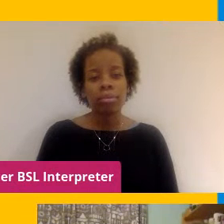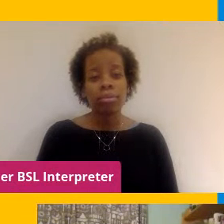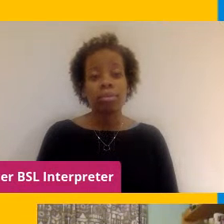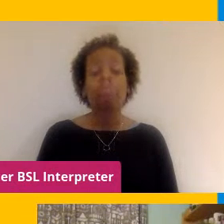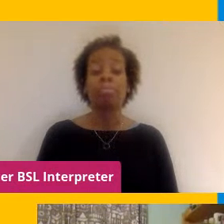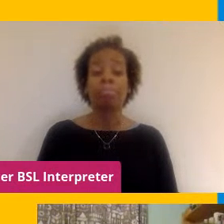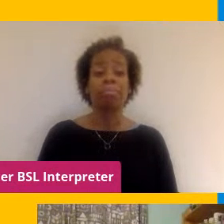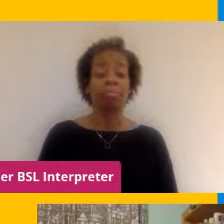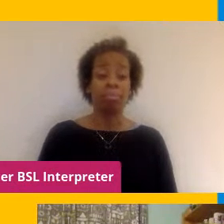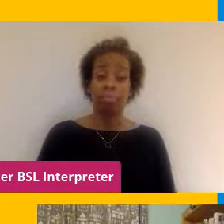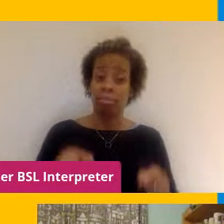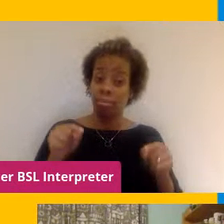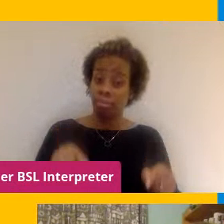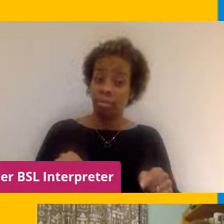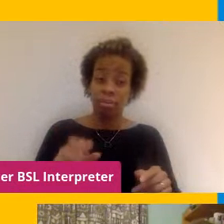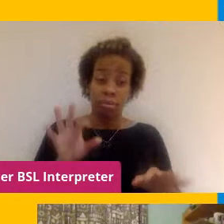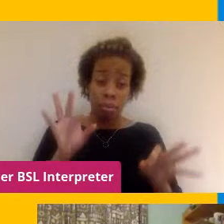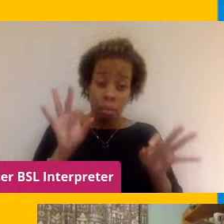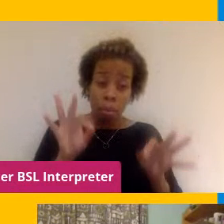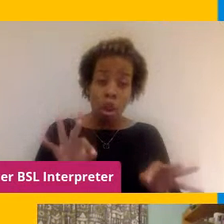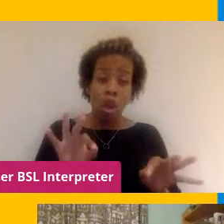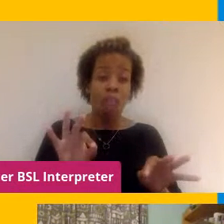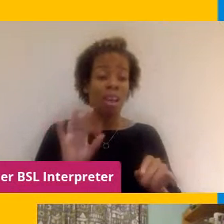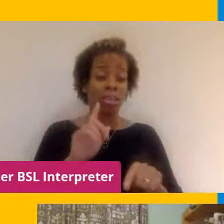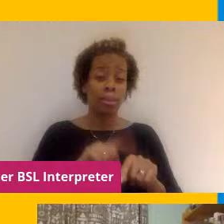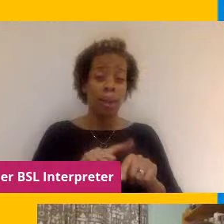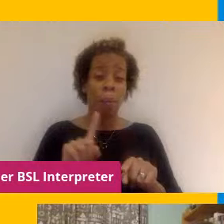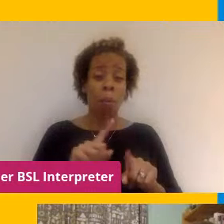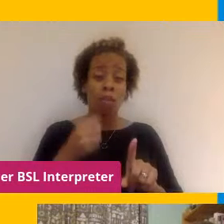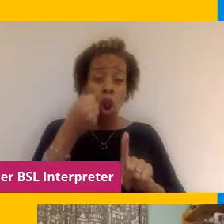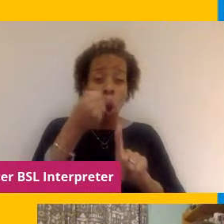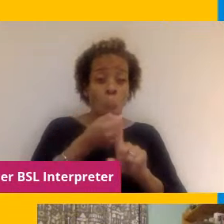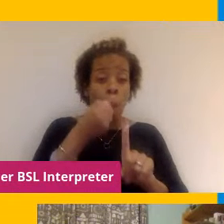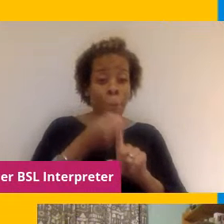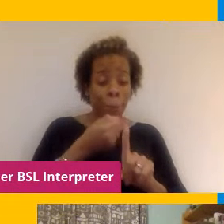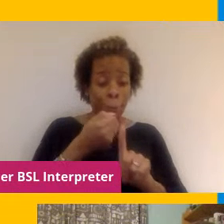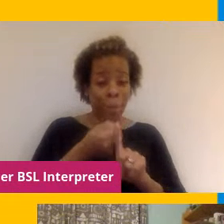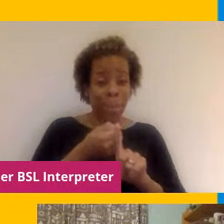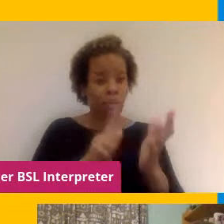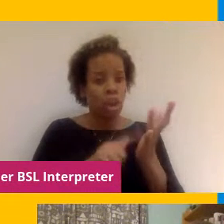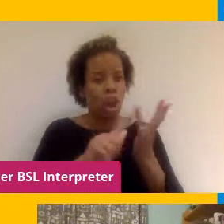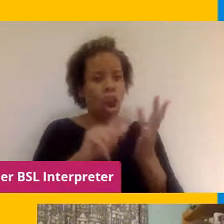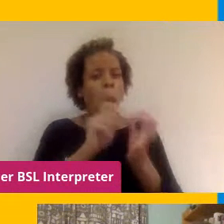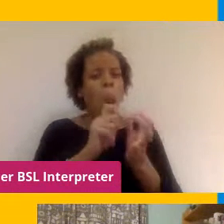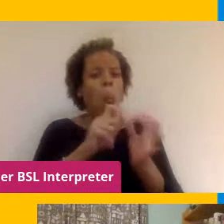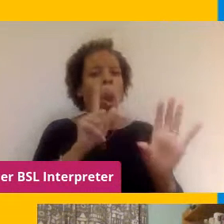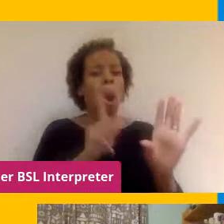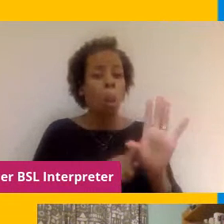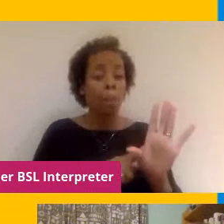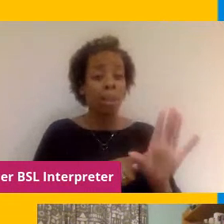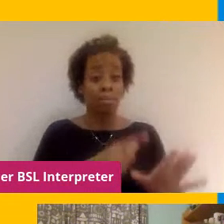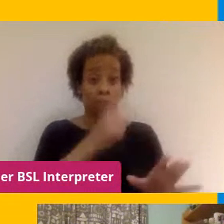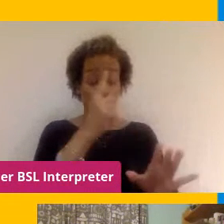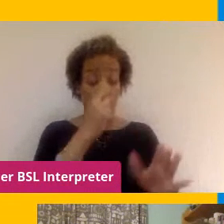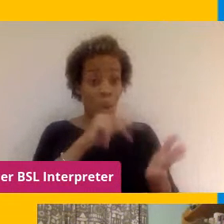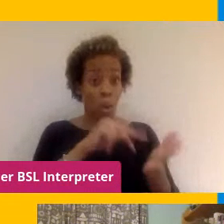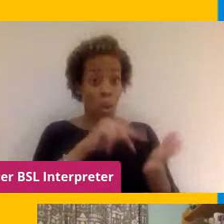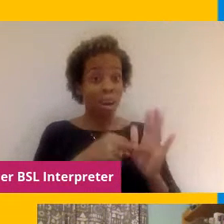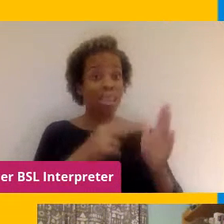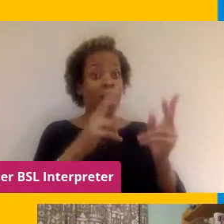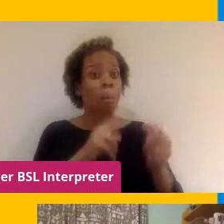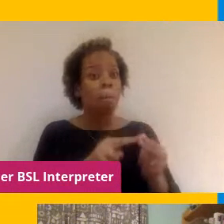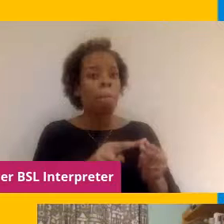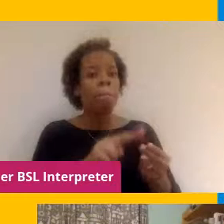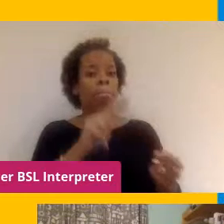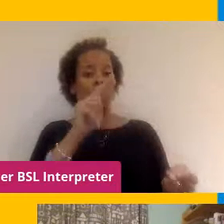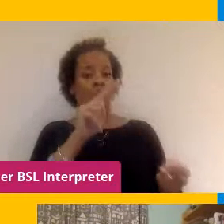a perfect issue to organise around, and I think lobby is the interesting word in there. I mean, this is the sort of thing you could organise a majority petition on, and I would imagine you'd get a lot